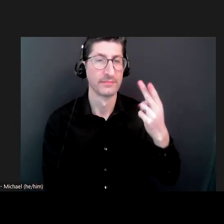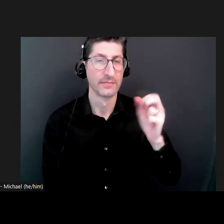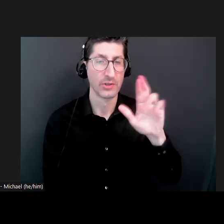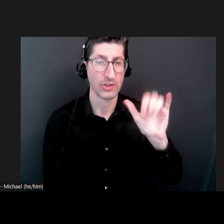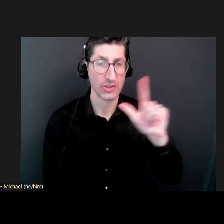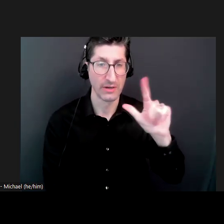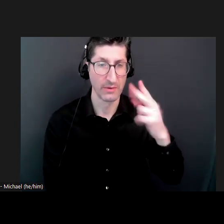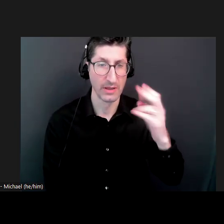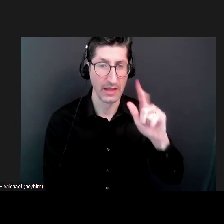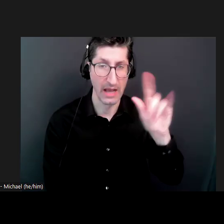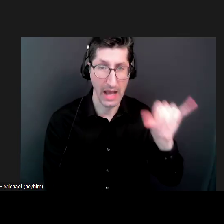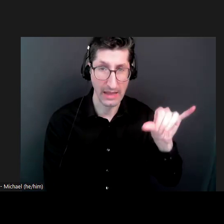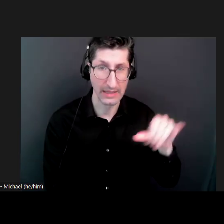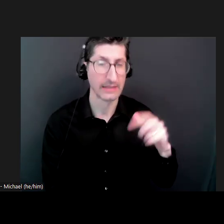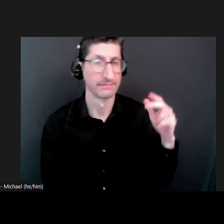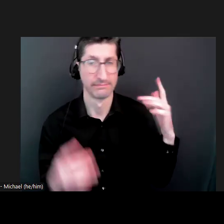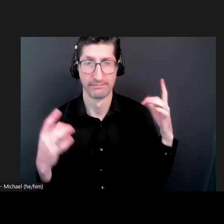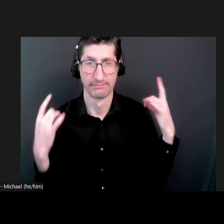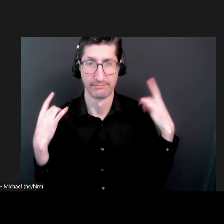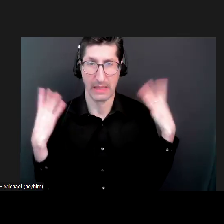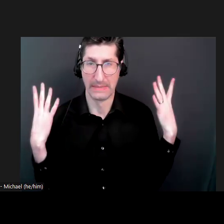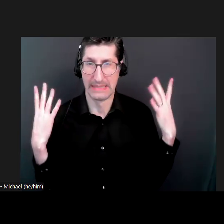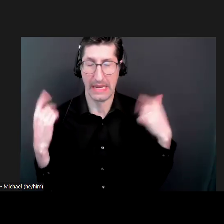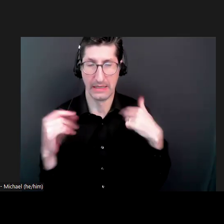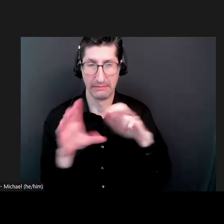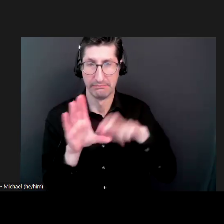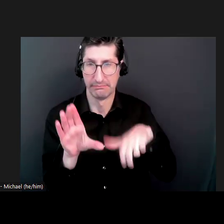Hawley. Abstain, I was not present.